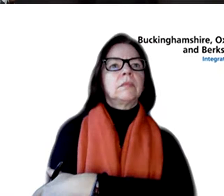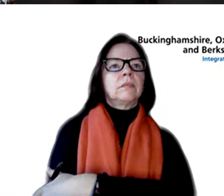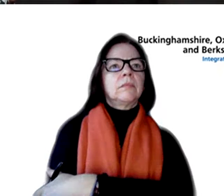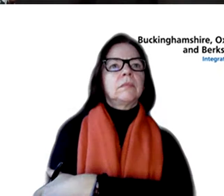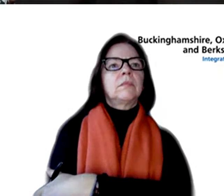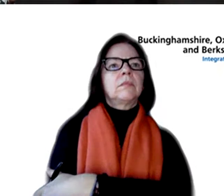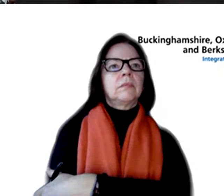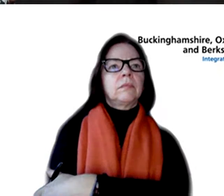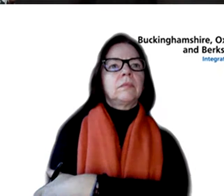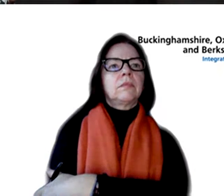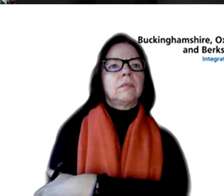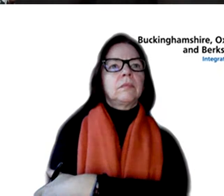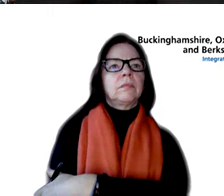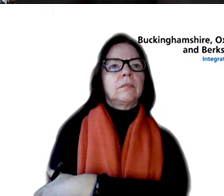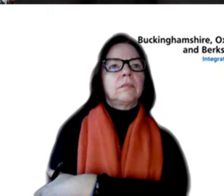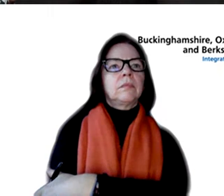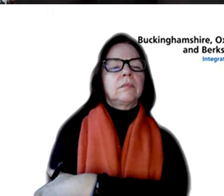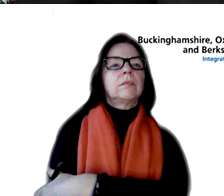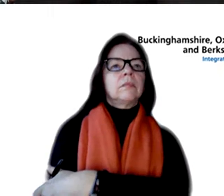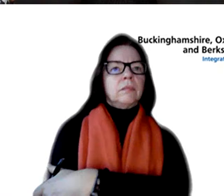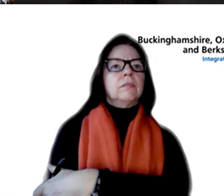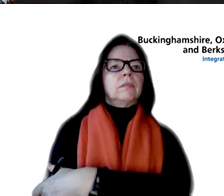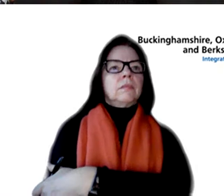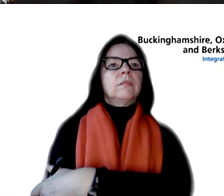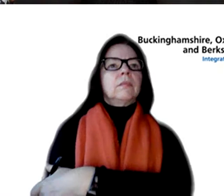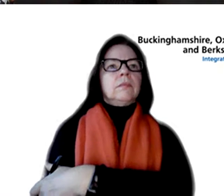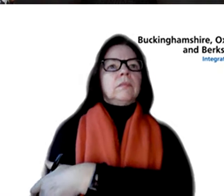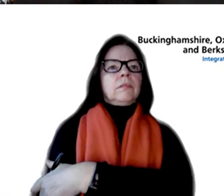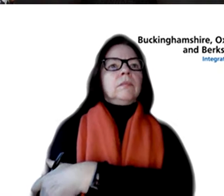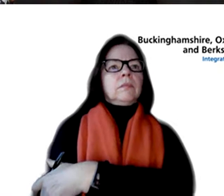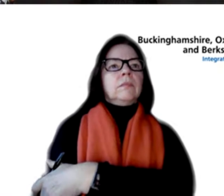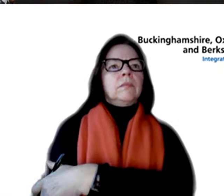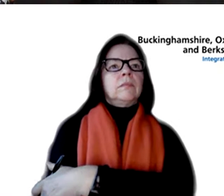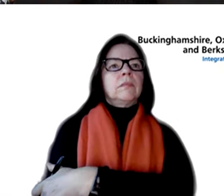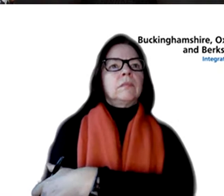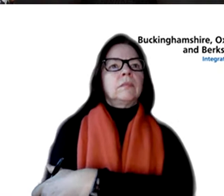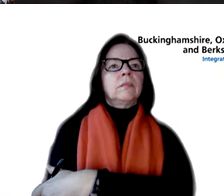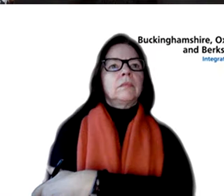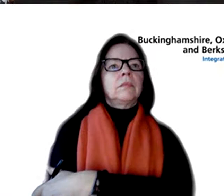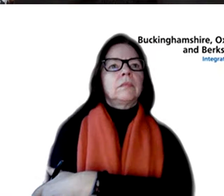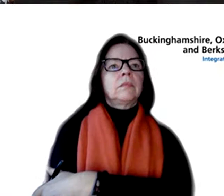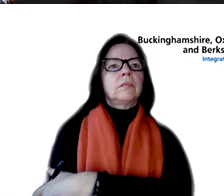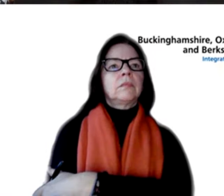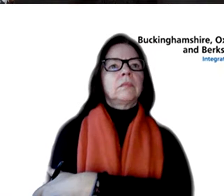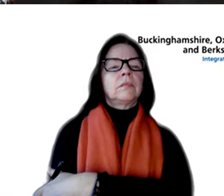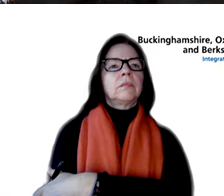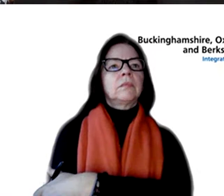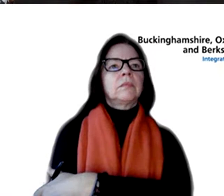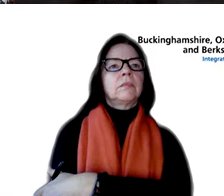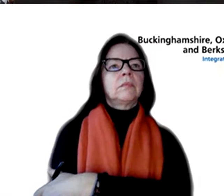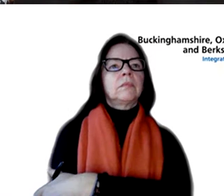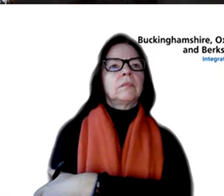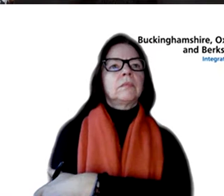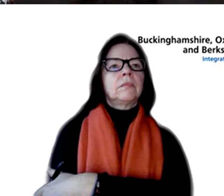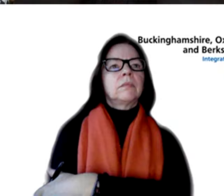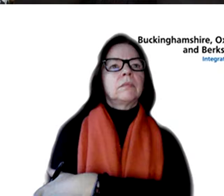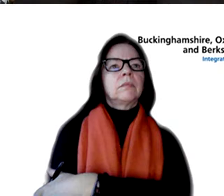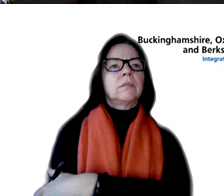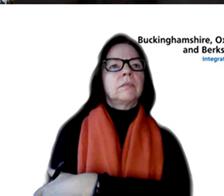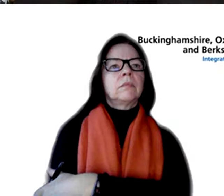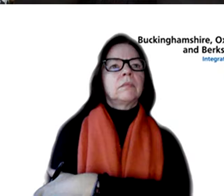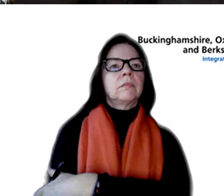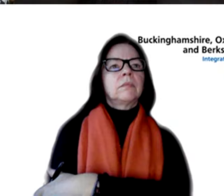we've created, you can also actually build out your own interactions and audits. So I was speaking to a specialist